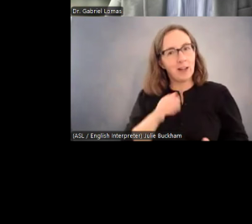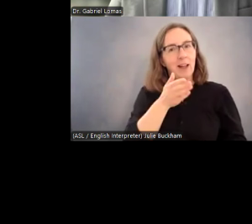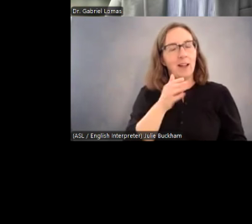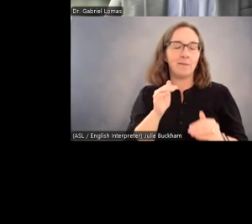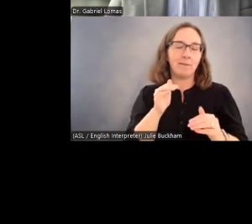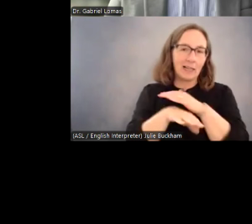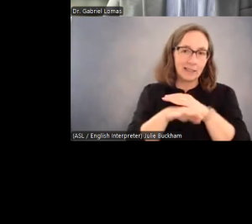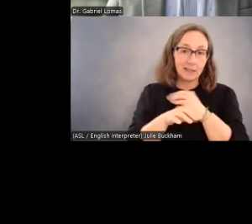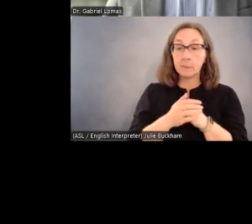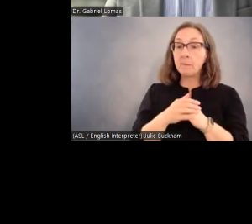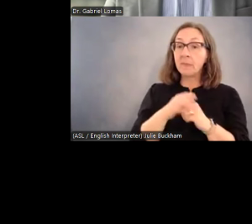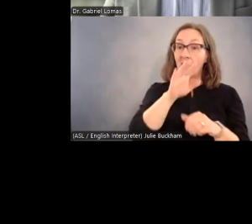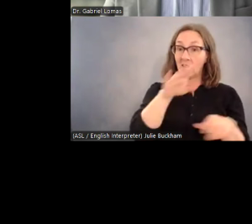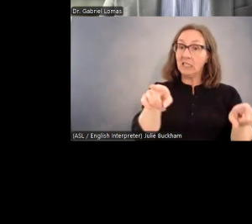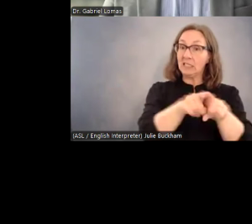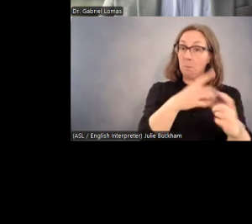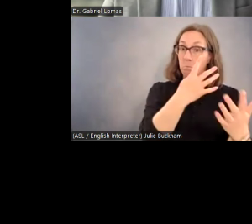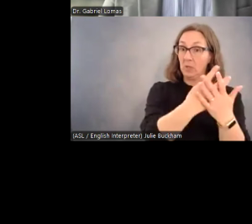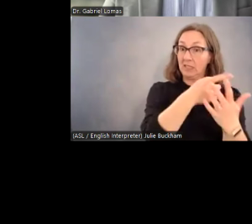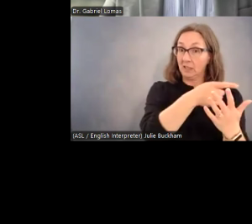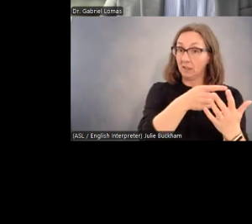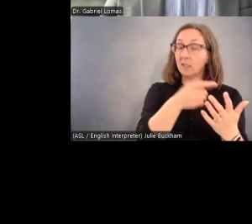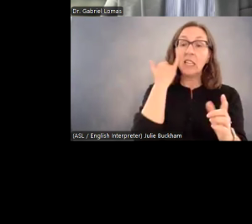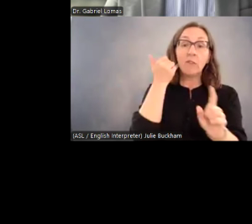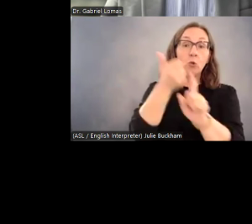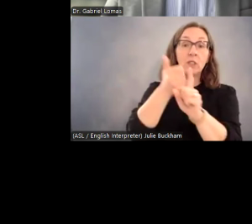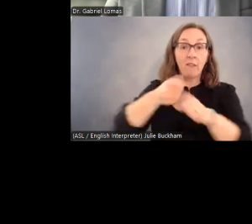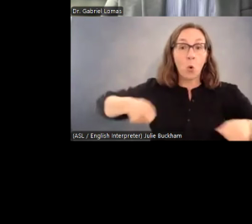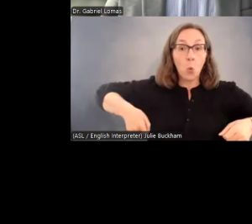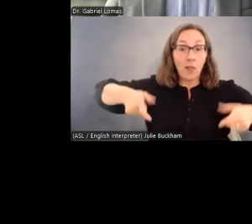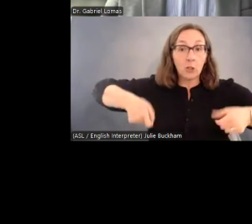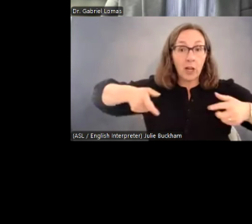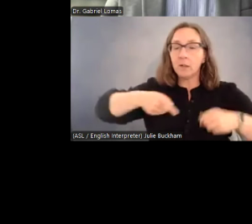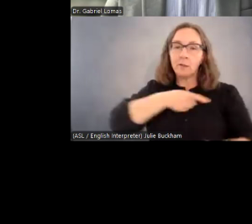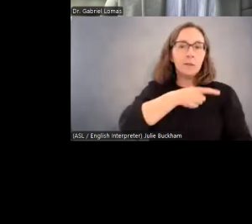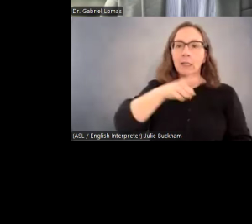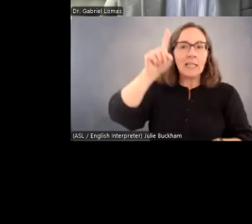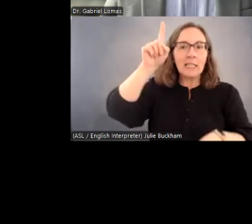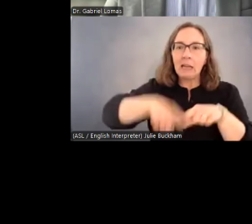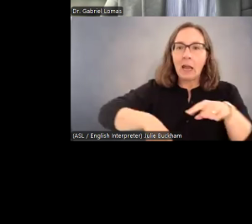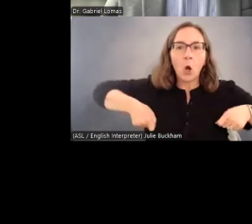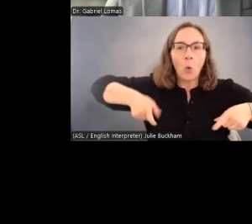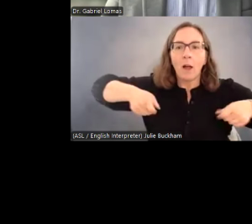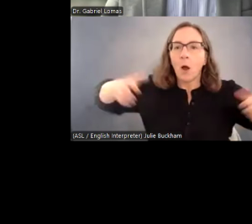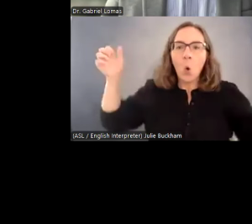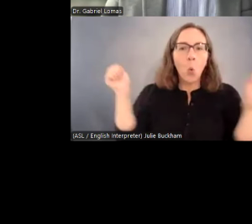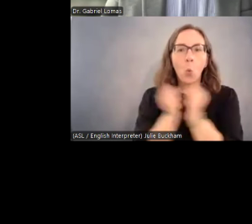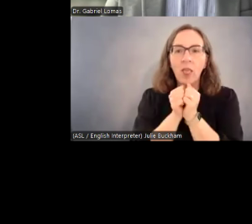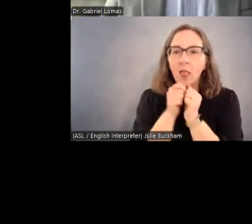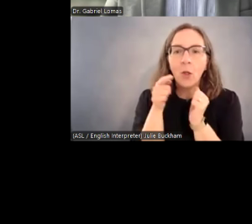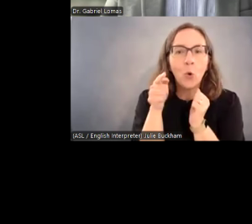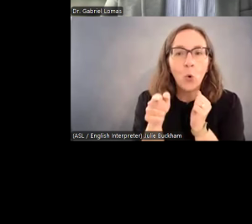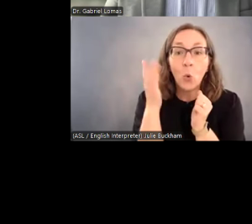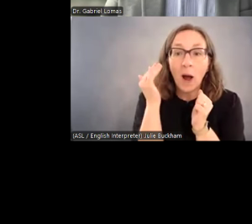a wheelchair, and this wasn't that long ago, you were not permitted to bring it with you because it was considered to be